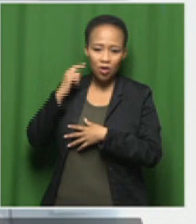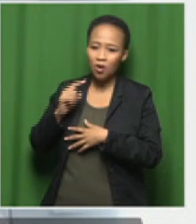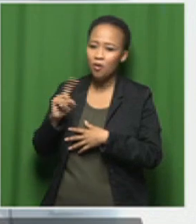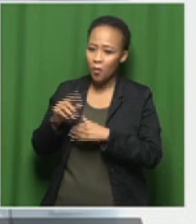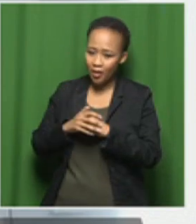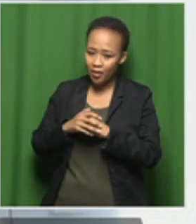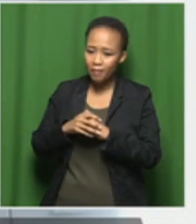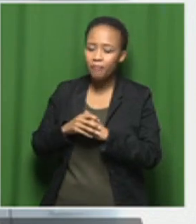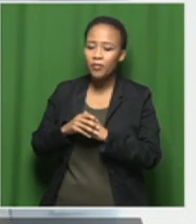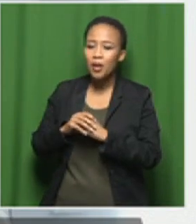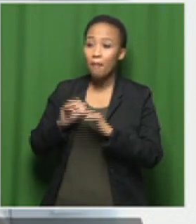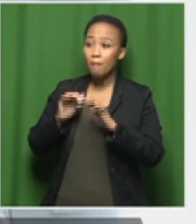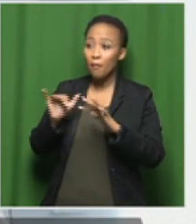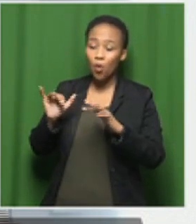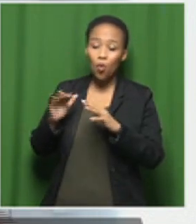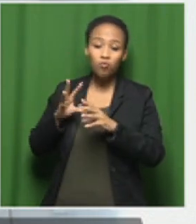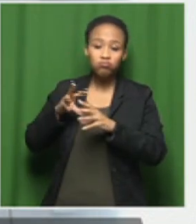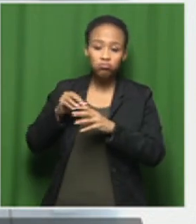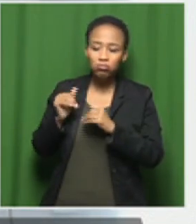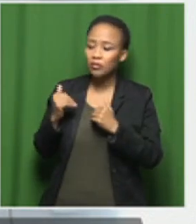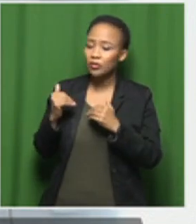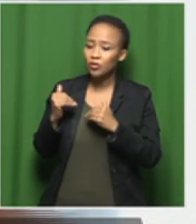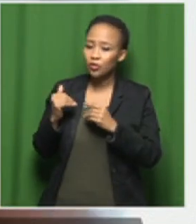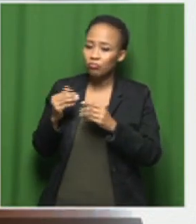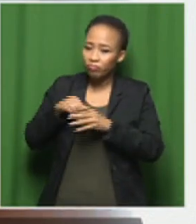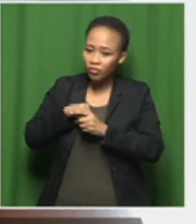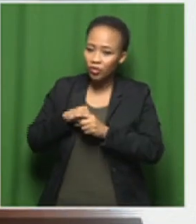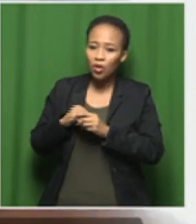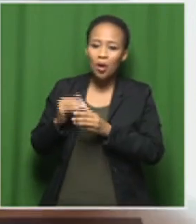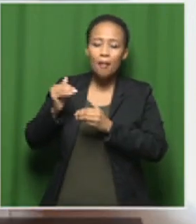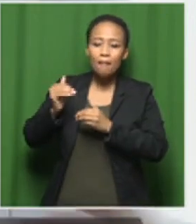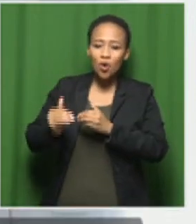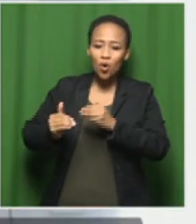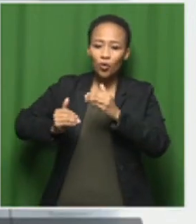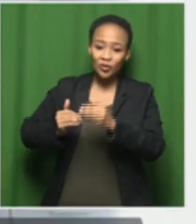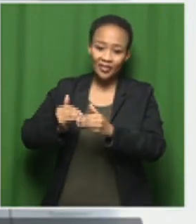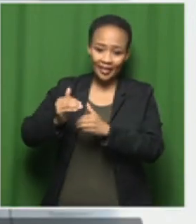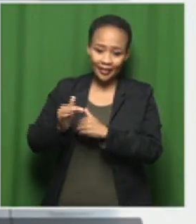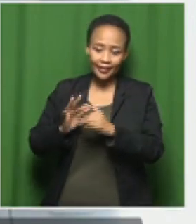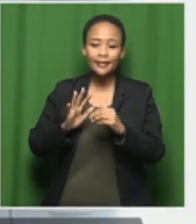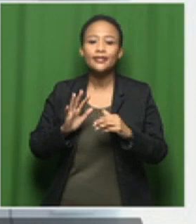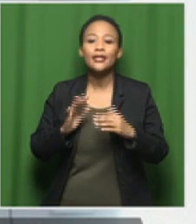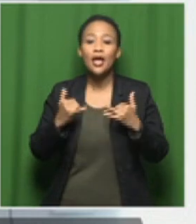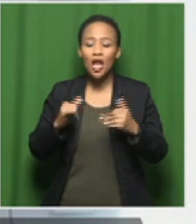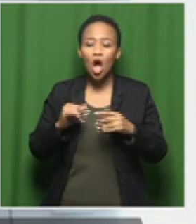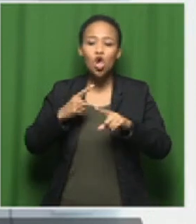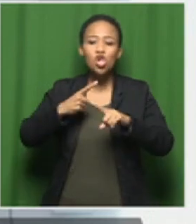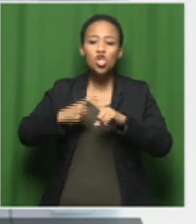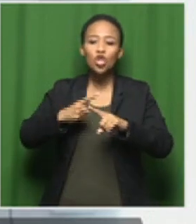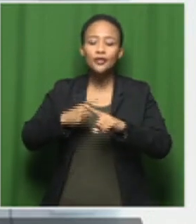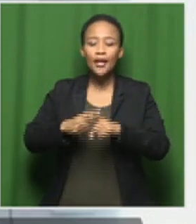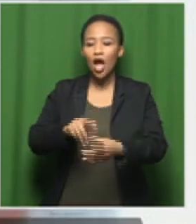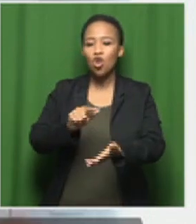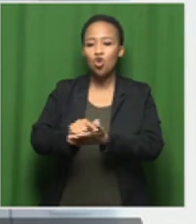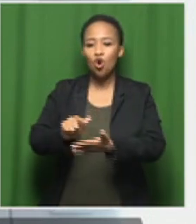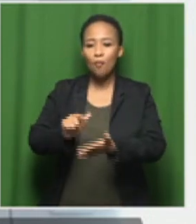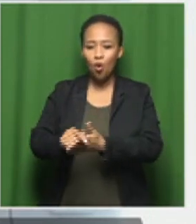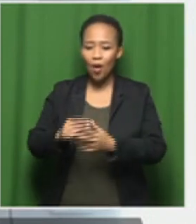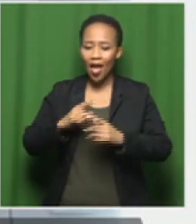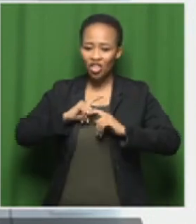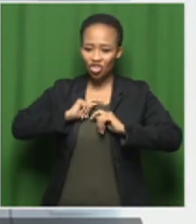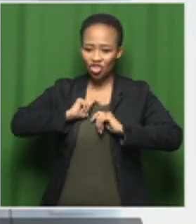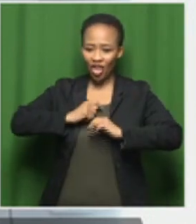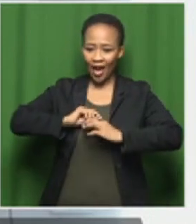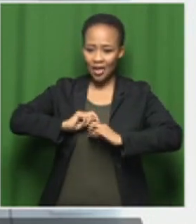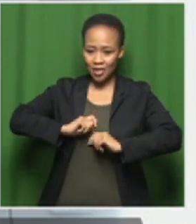this process. Like I'm actually wearing the Costa Lobola shirt now, this, never mind